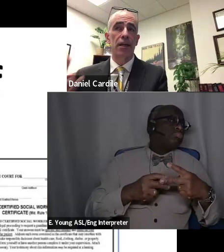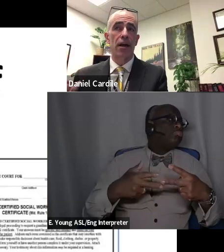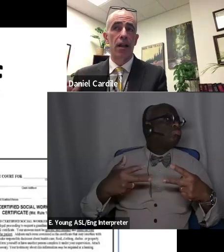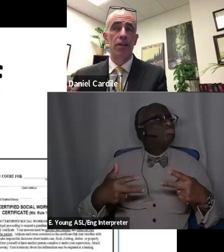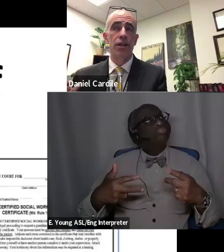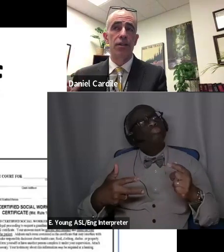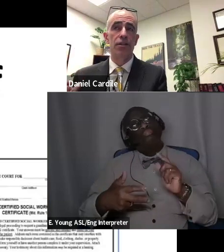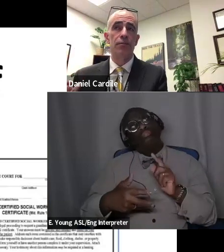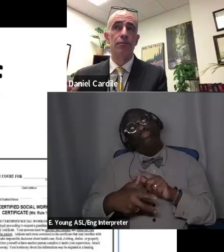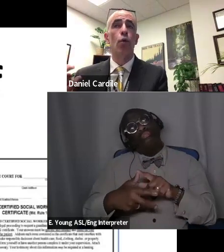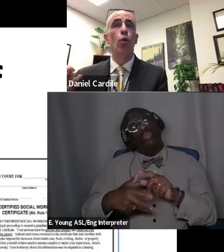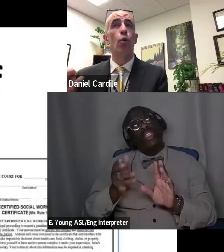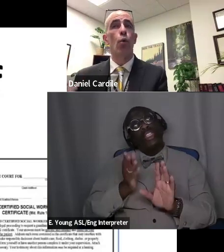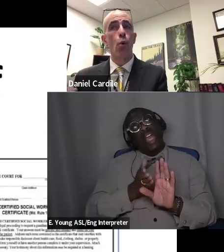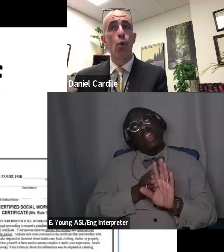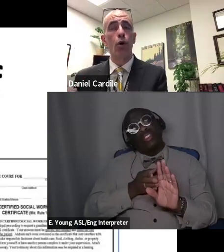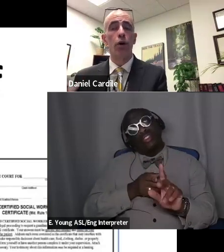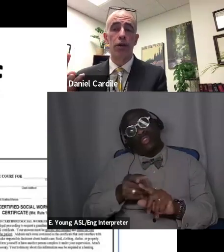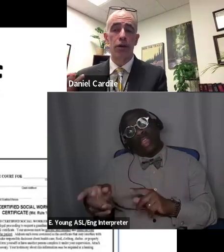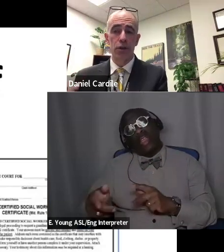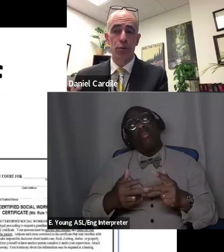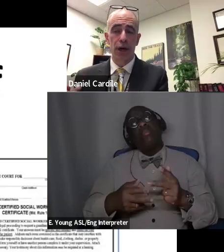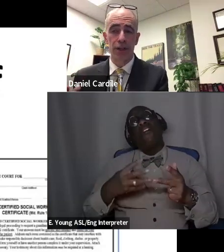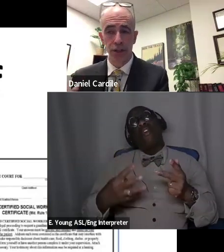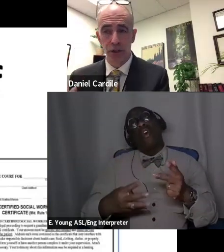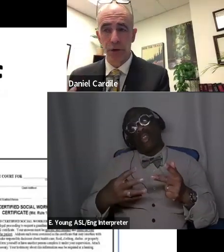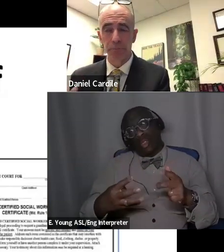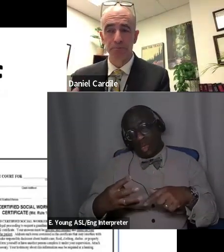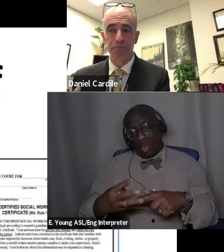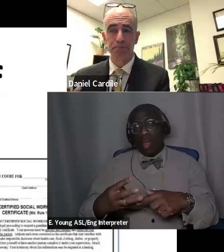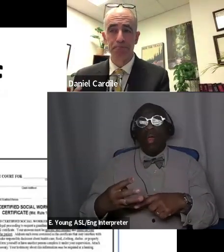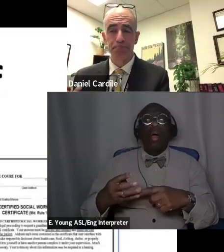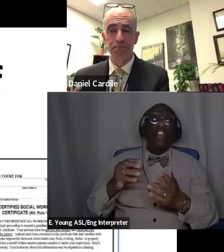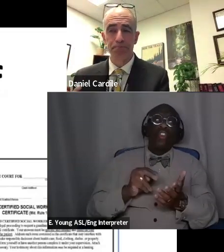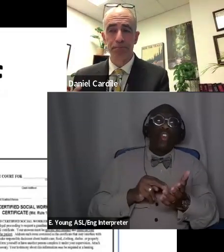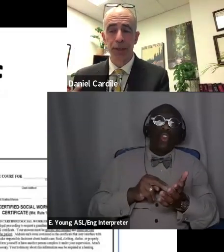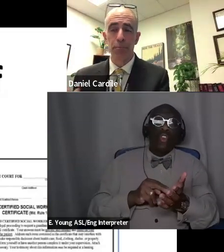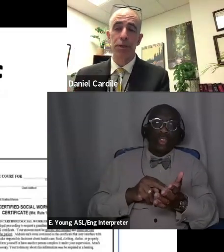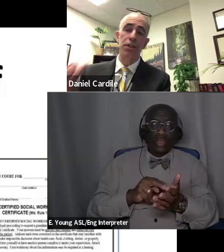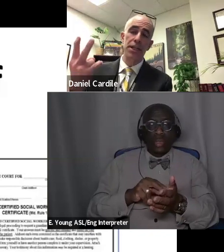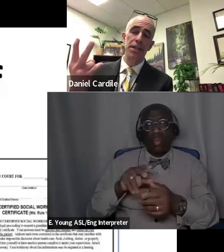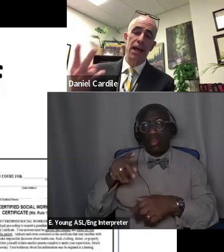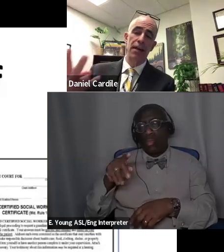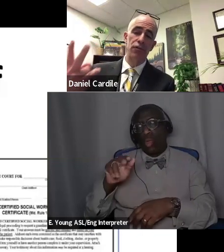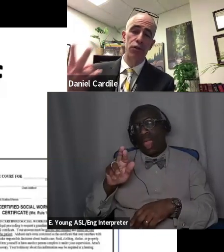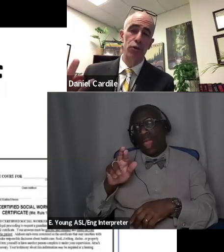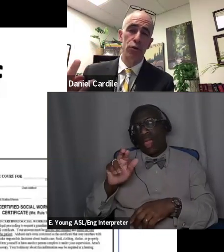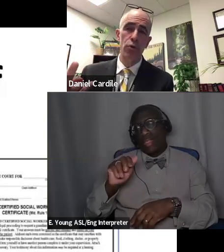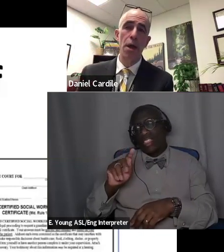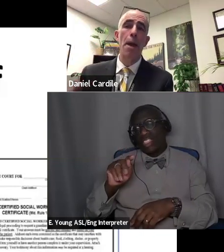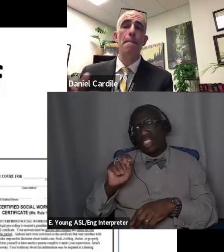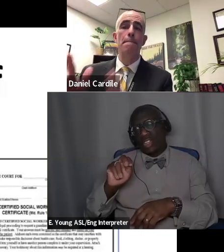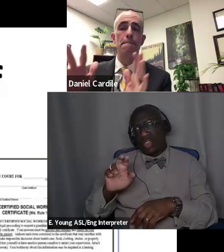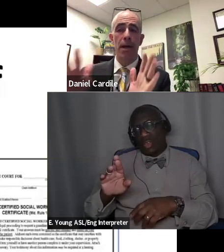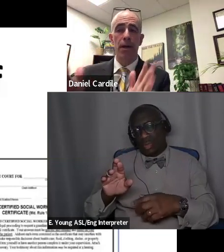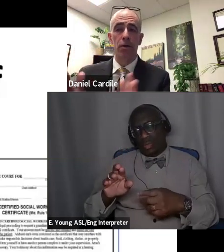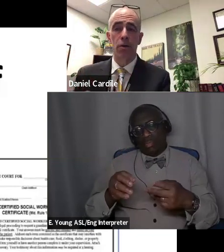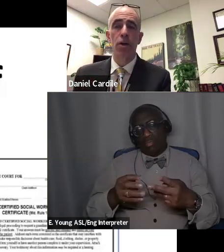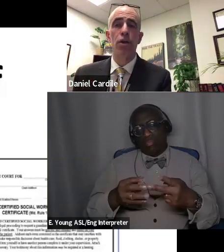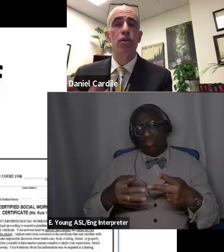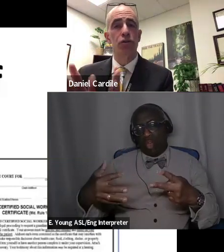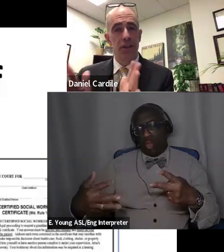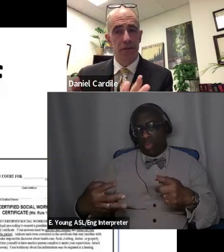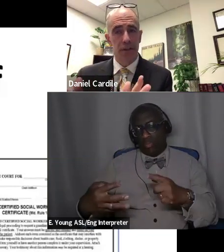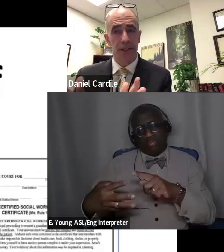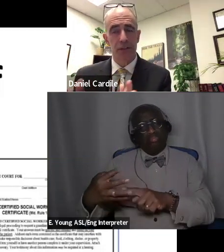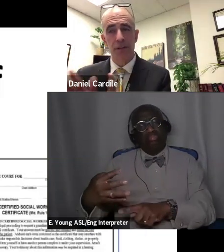a psychologist, or a nurse practitioner. But you need to have 2